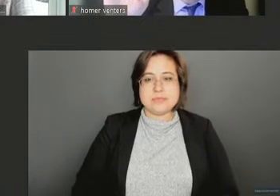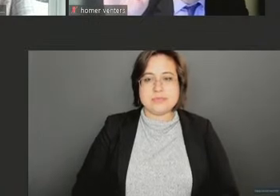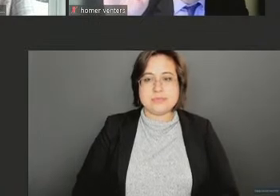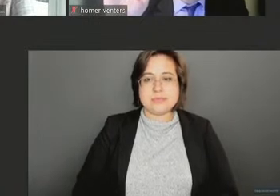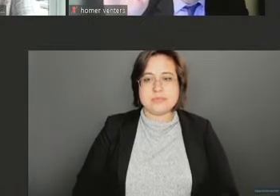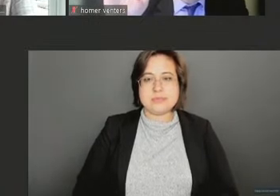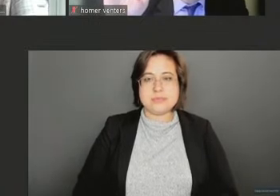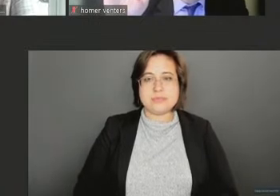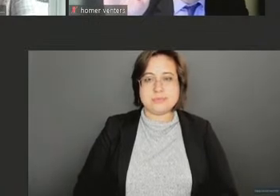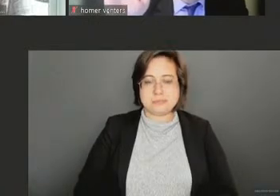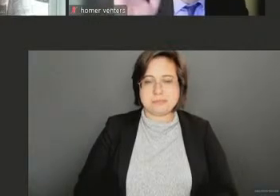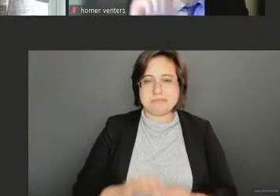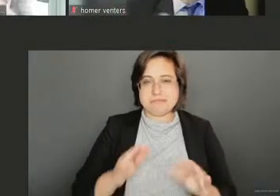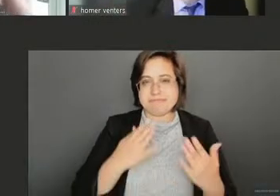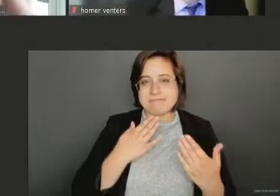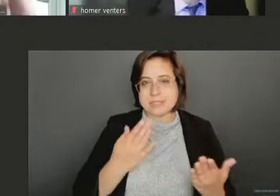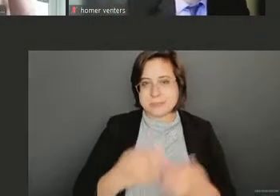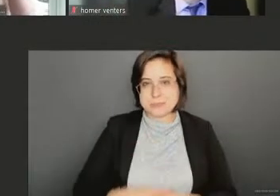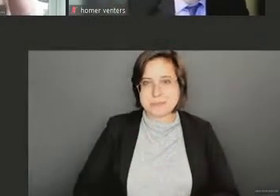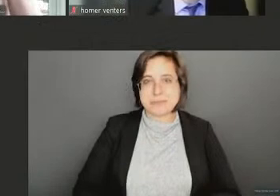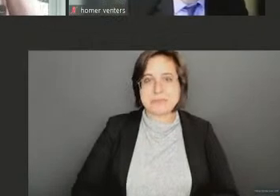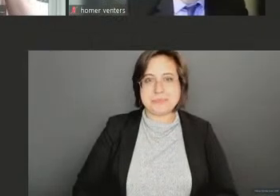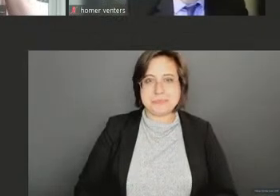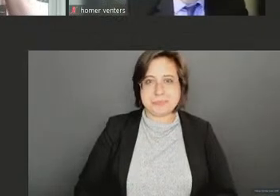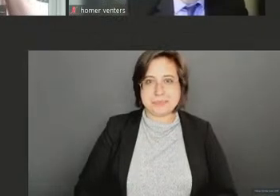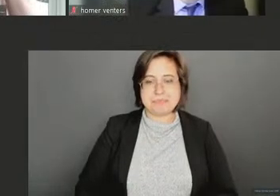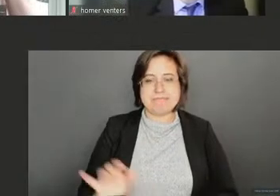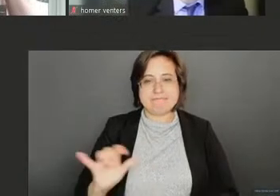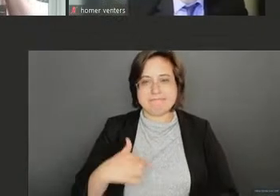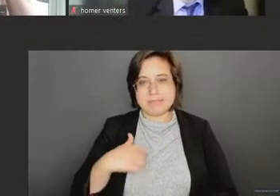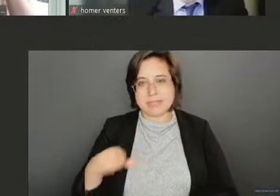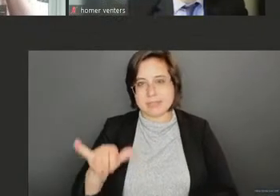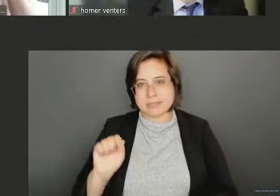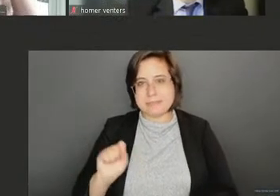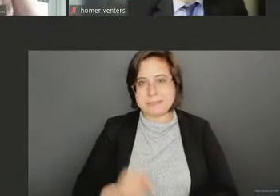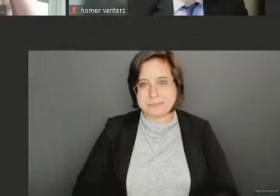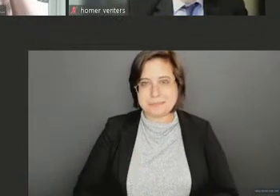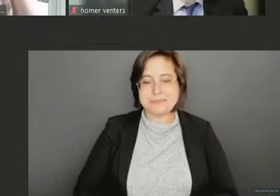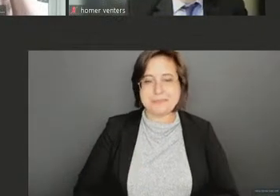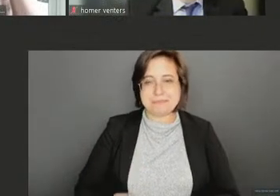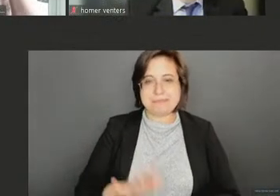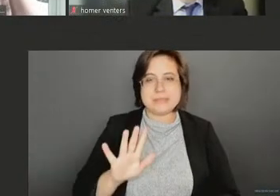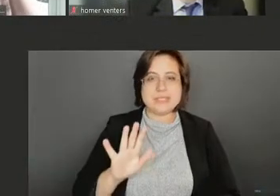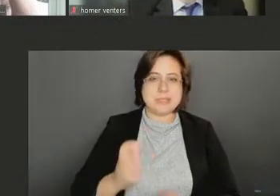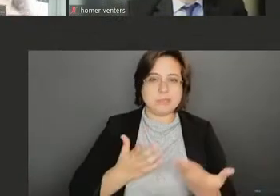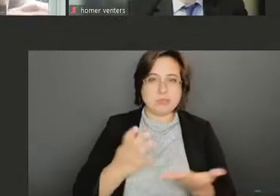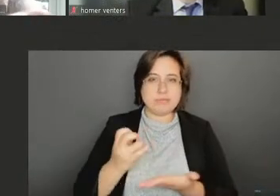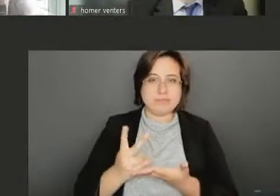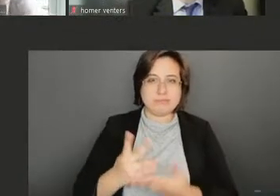Thank you very much. I also vote yes. That motion also carries.